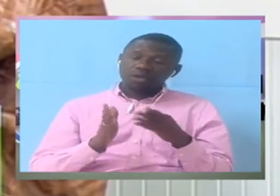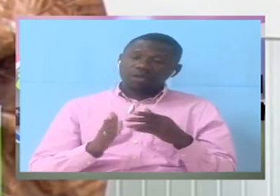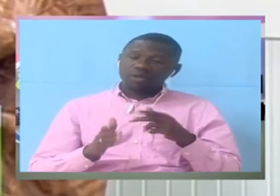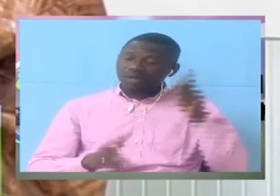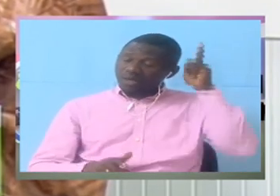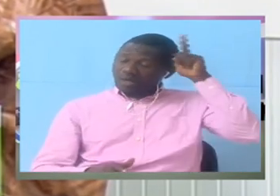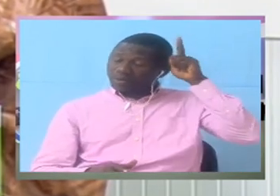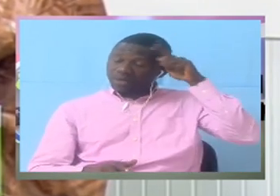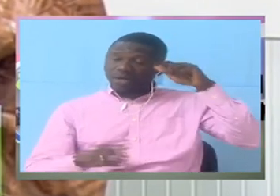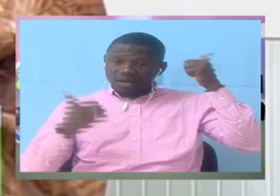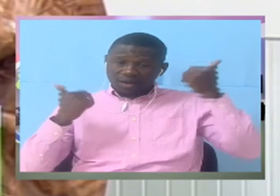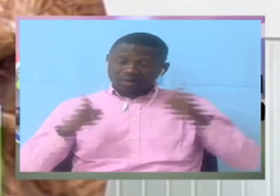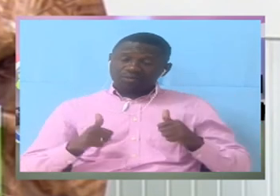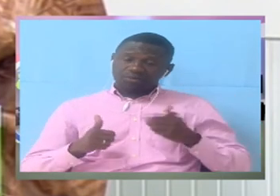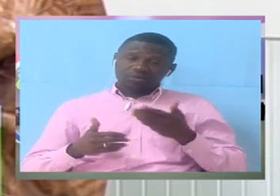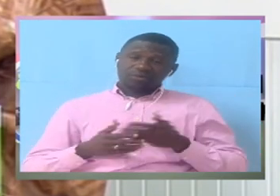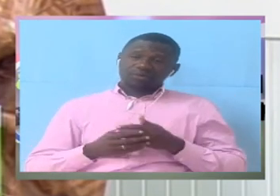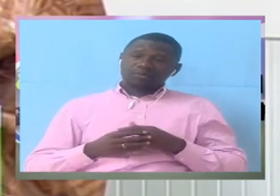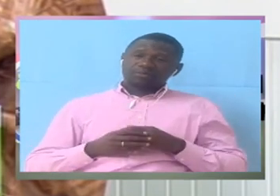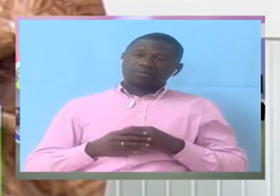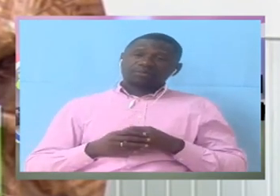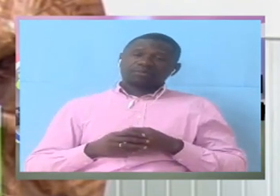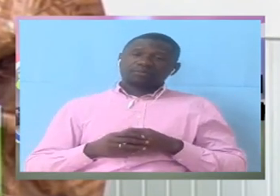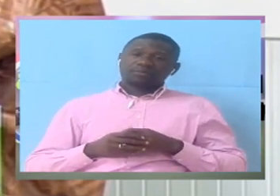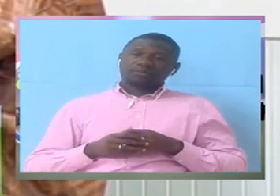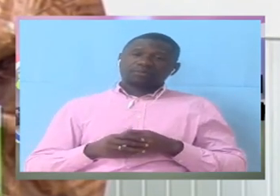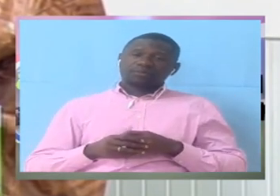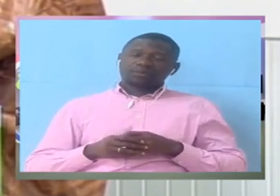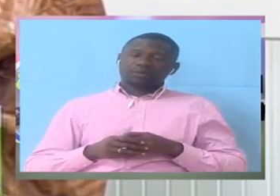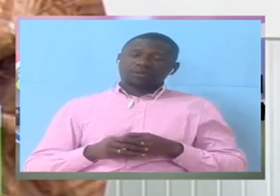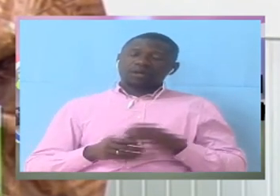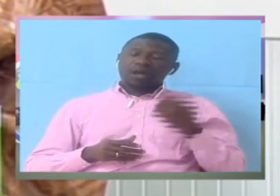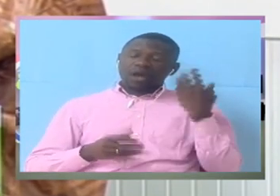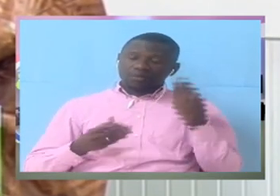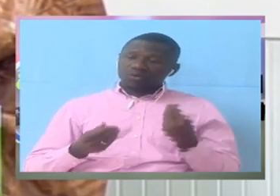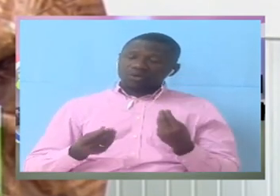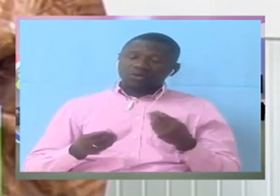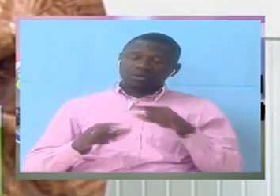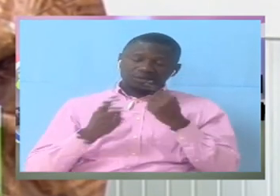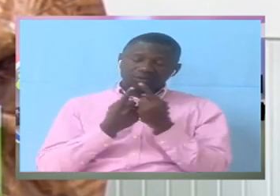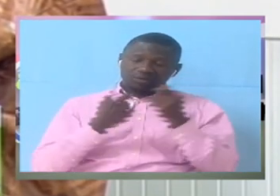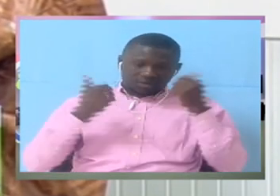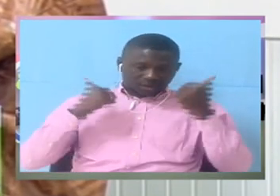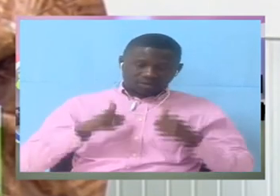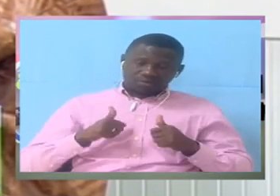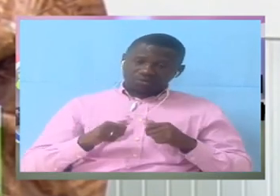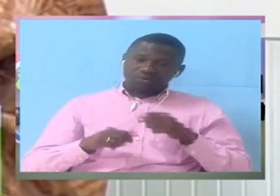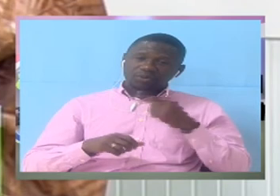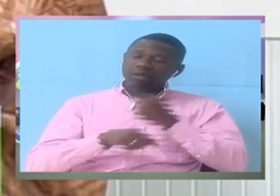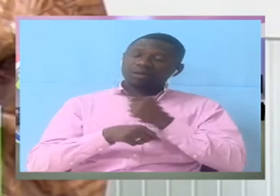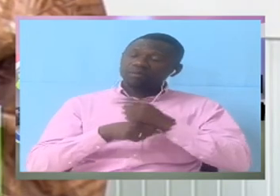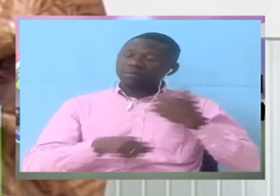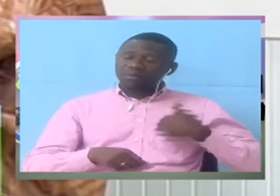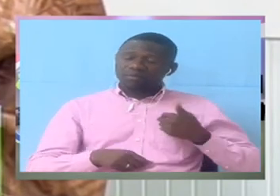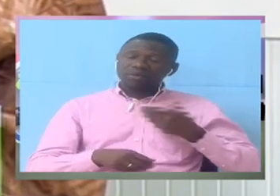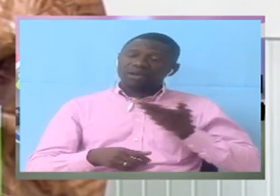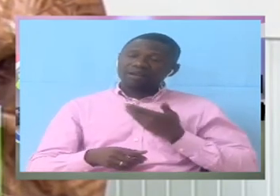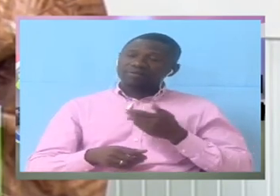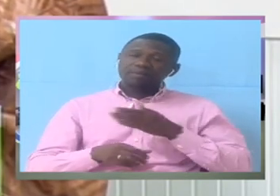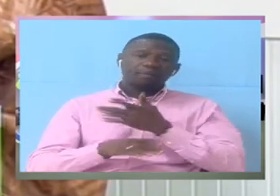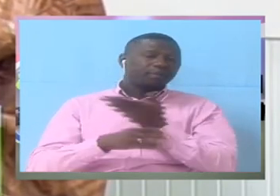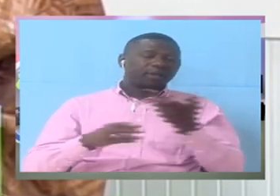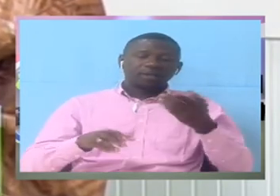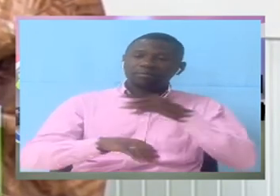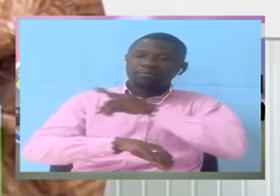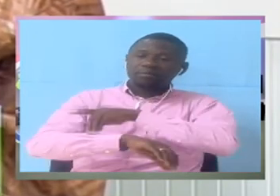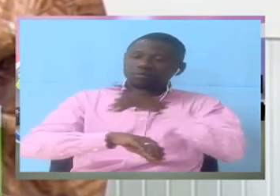Ya kenyami Gambian. Gambian only position Jamal Mutaji. Because how things were going on, Gambians held many positions. Ni nata ni